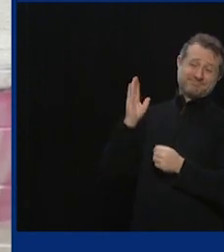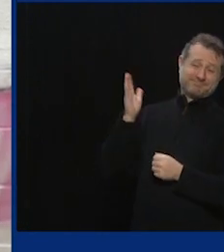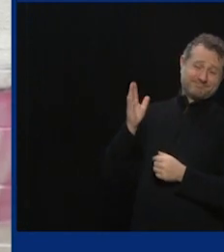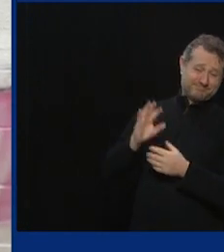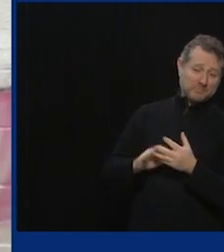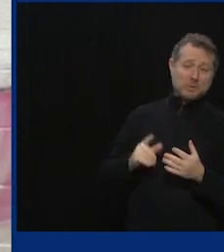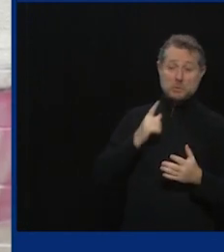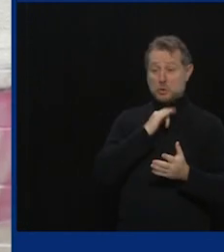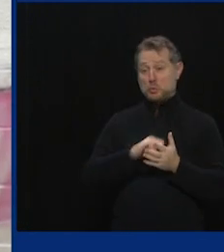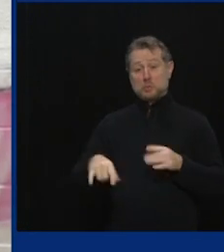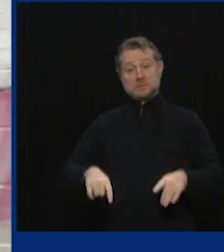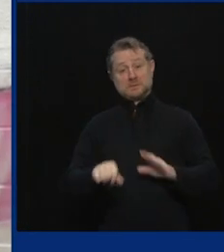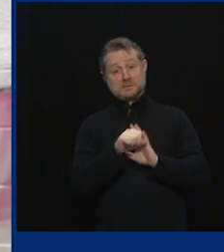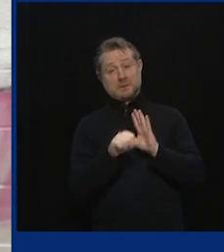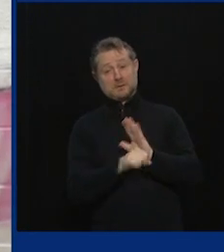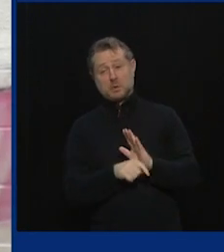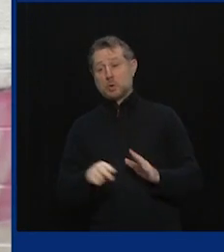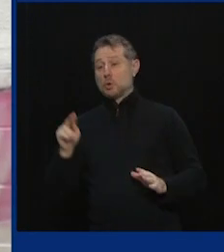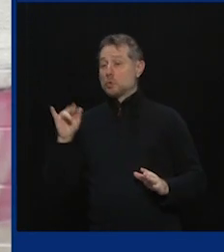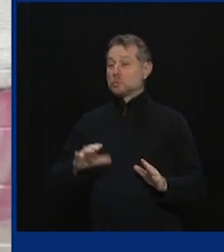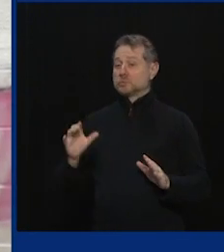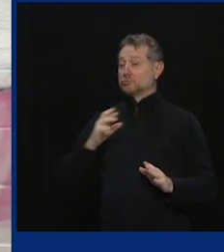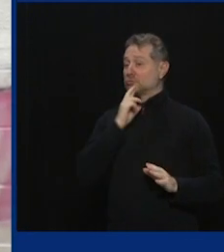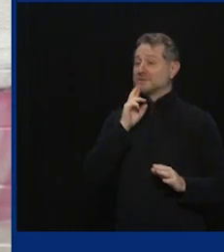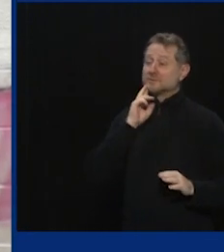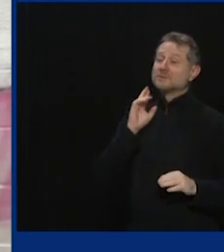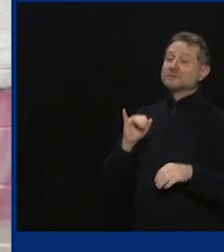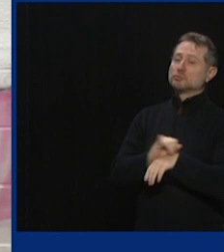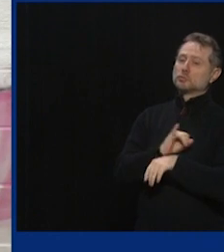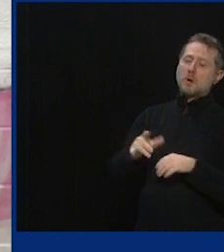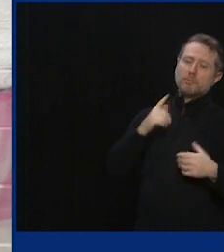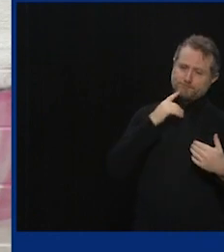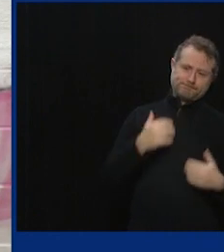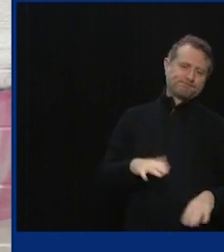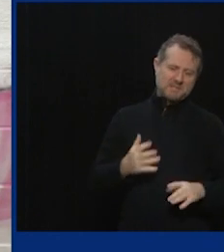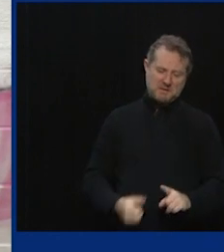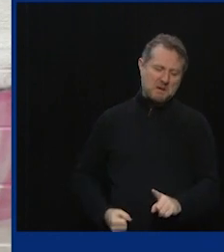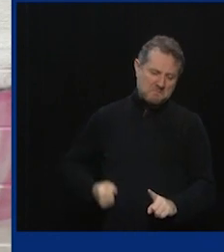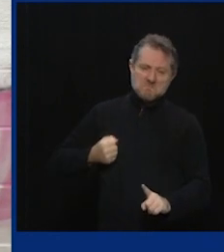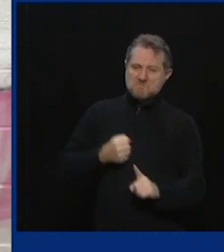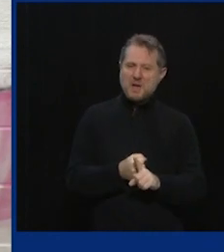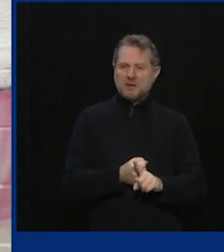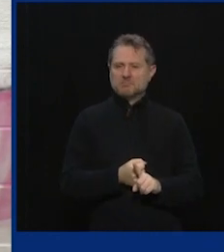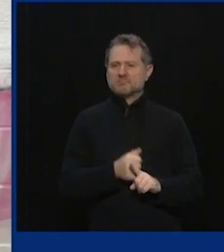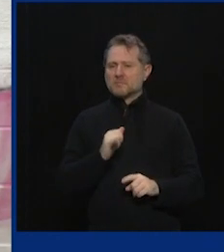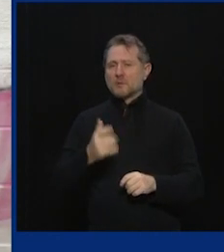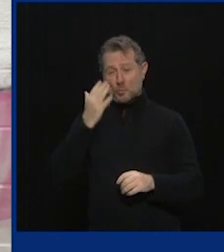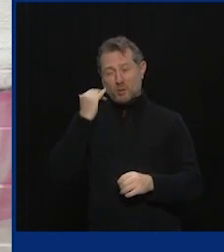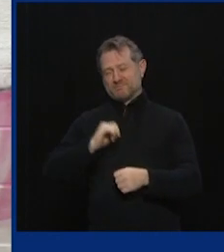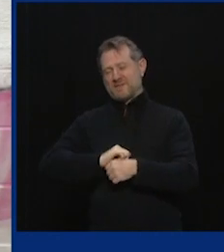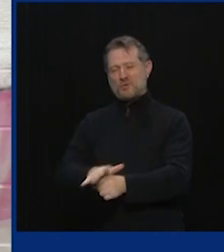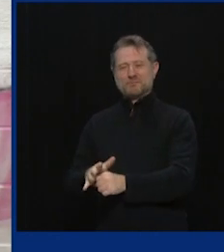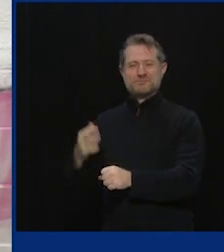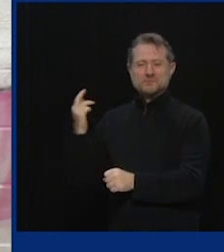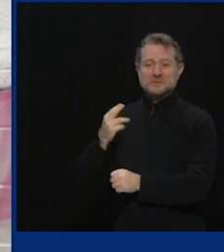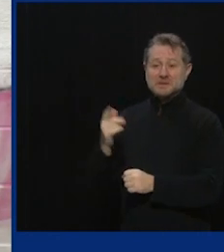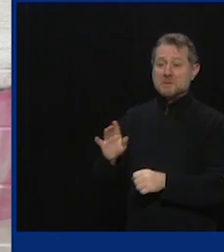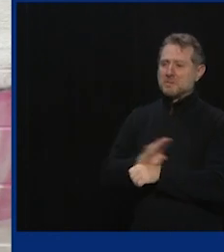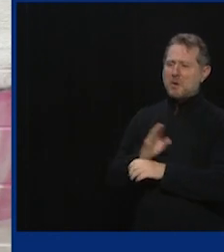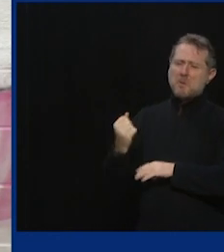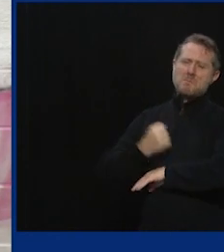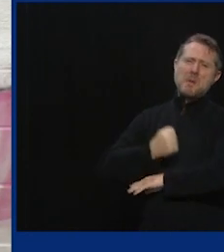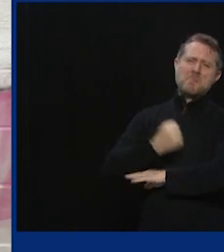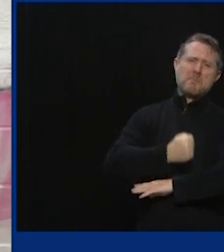and our city's restaurant industry has been devastated by the pandemic. We've lost thousands of beloved businesses. We're still